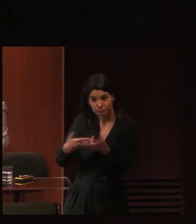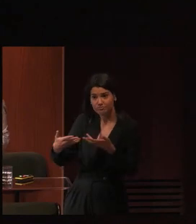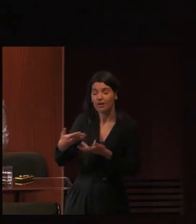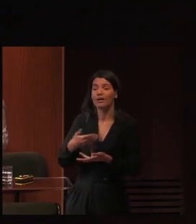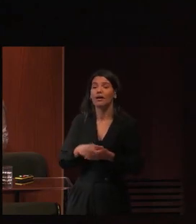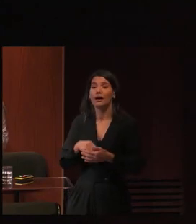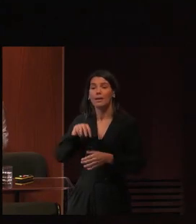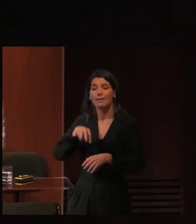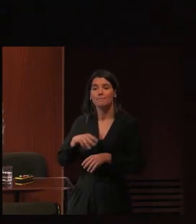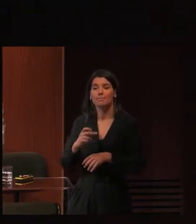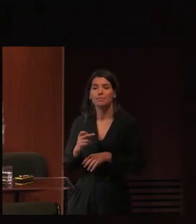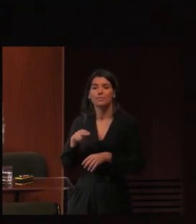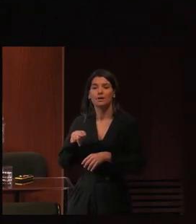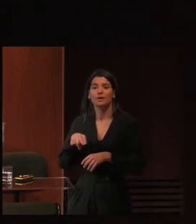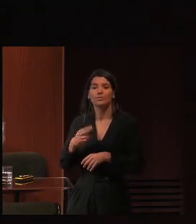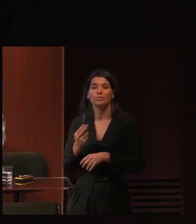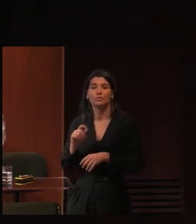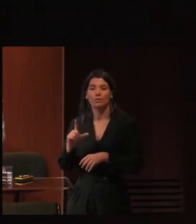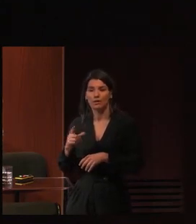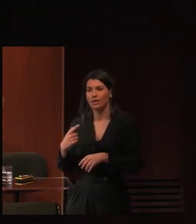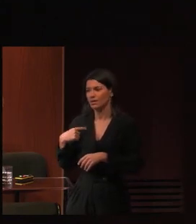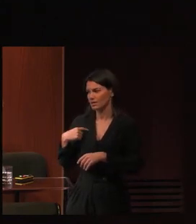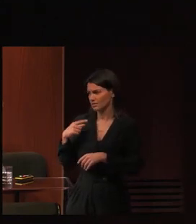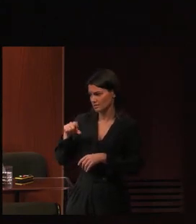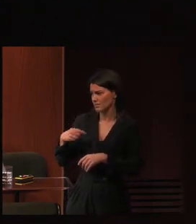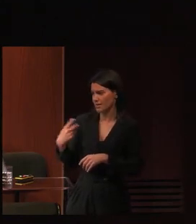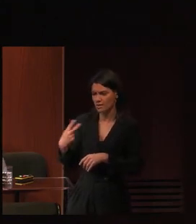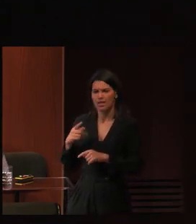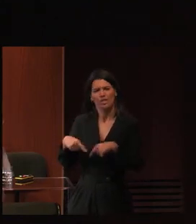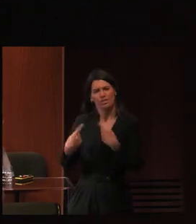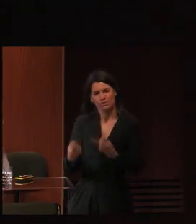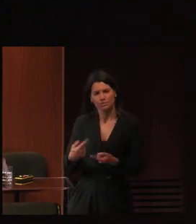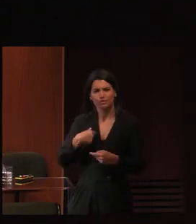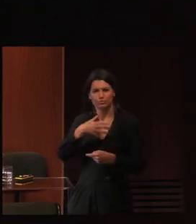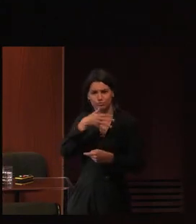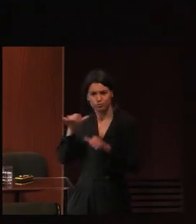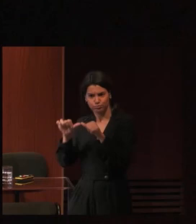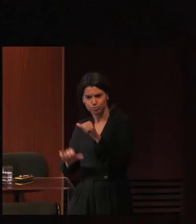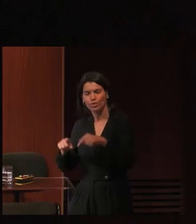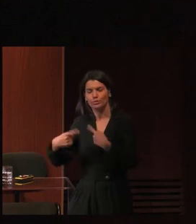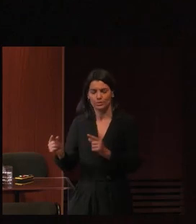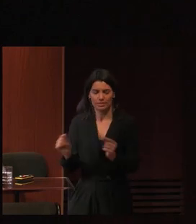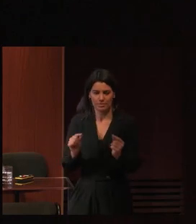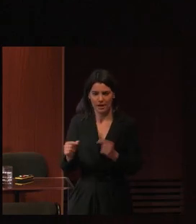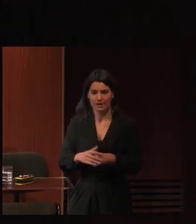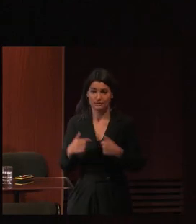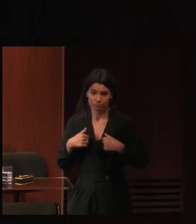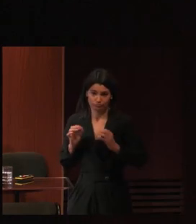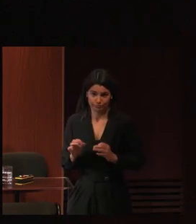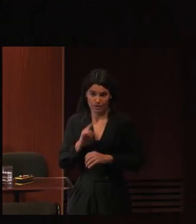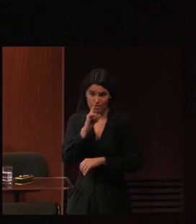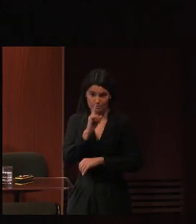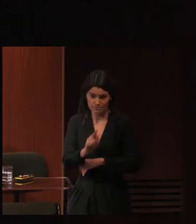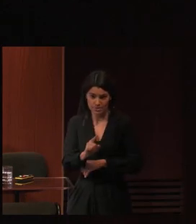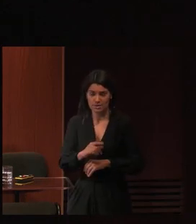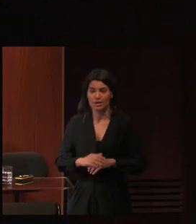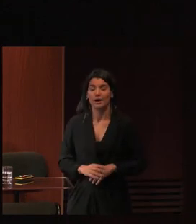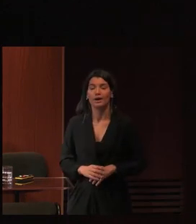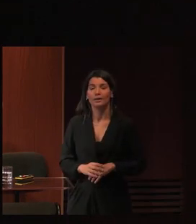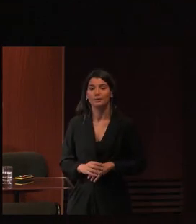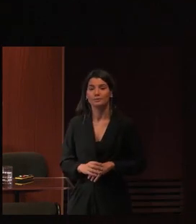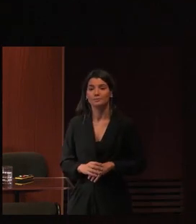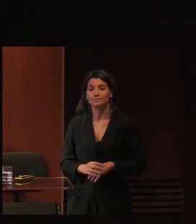my presentation as well. Actually, I'm coming from Germany, and I really want